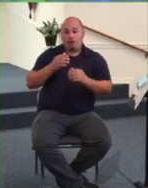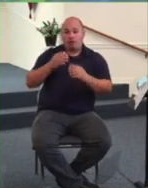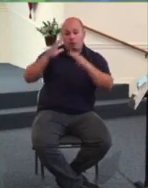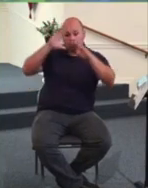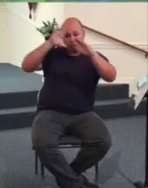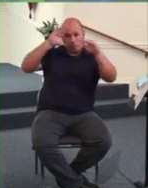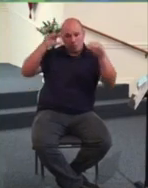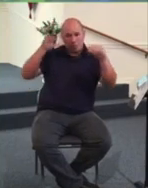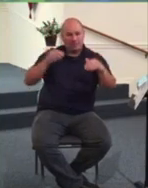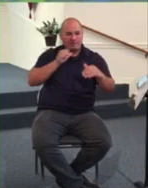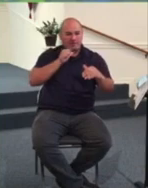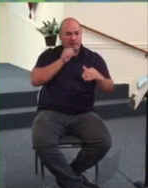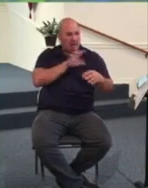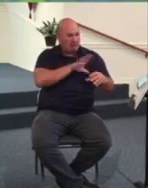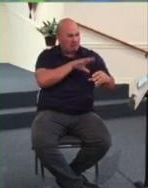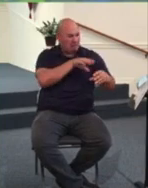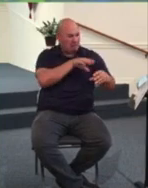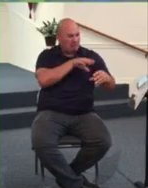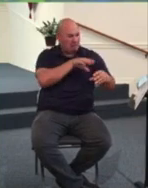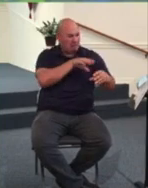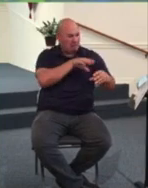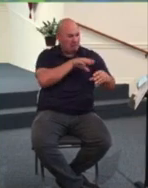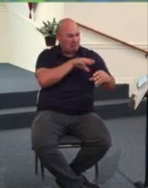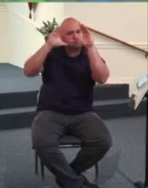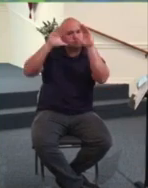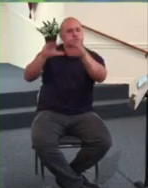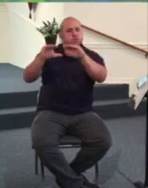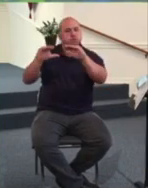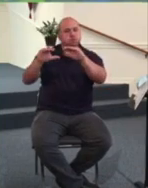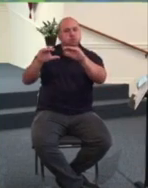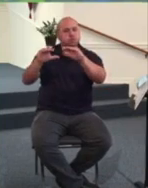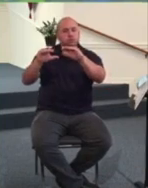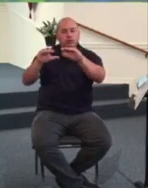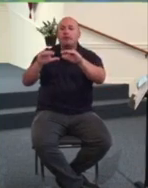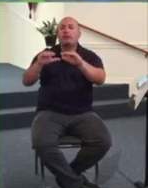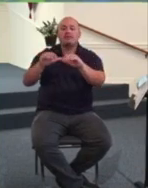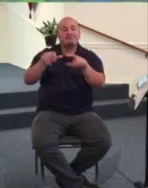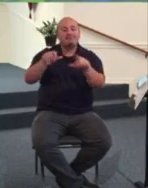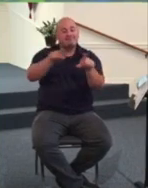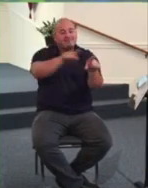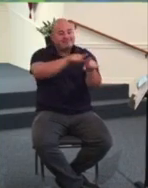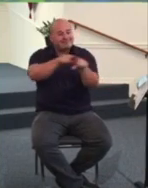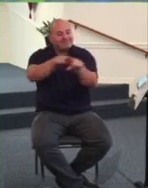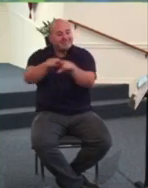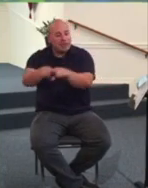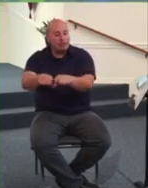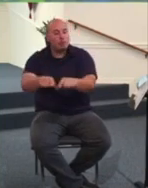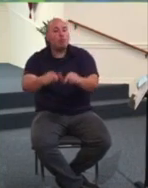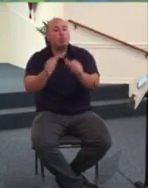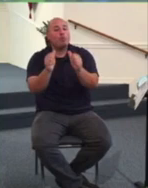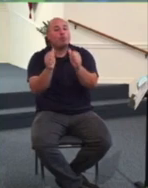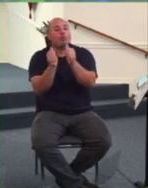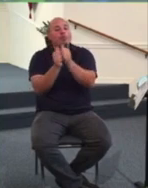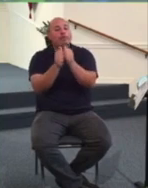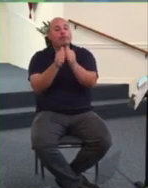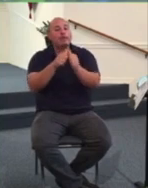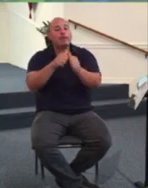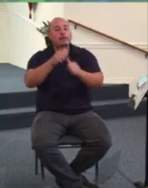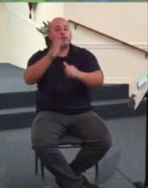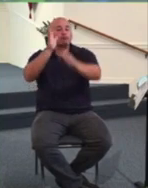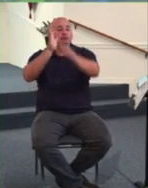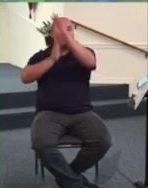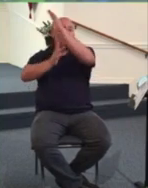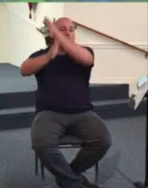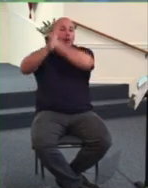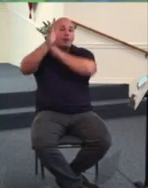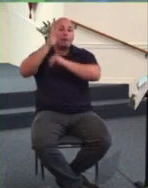Jesus, knowing that you have a great reward in heaven, just like the faithful prophets of old, who also bore shame for the Lord, but